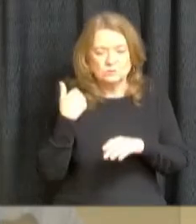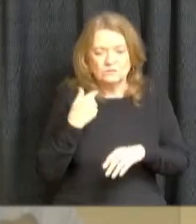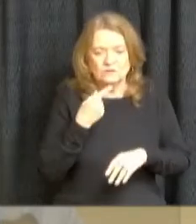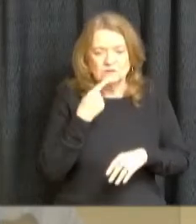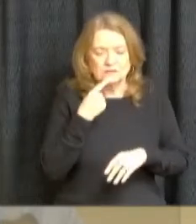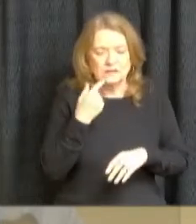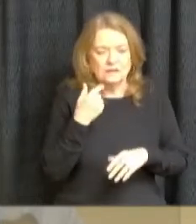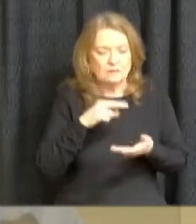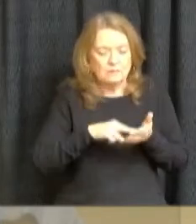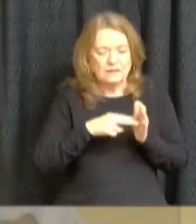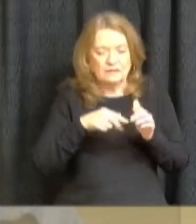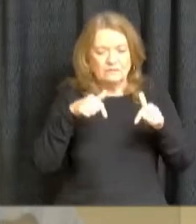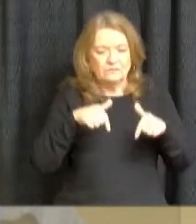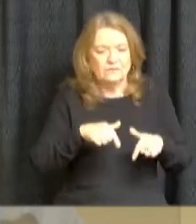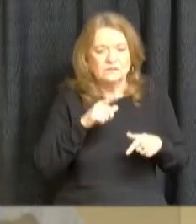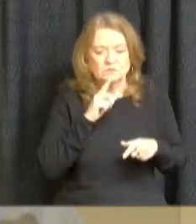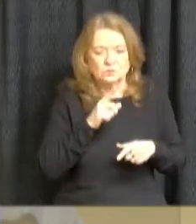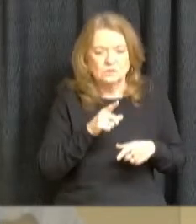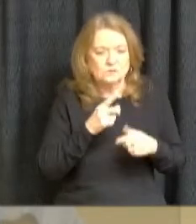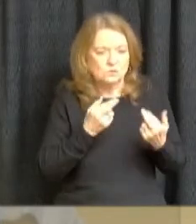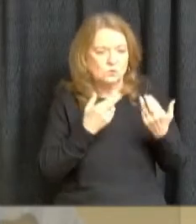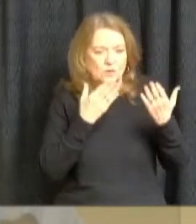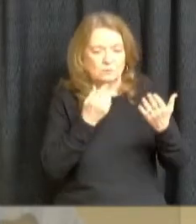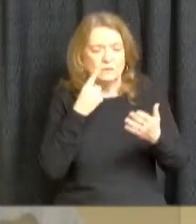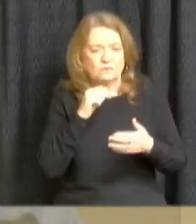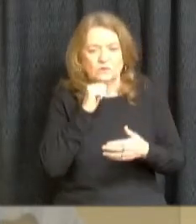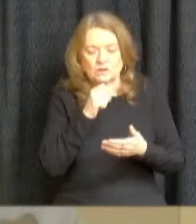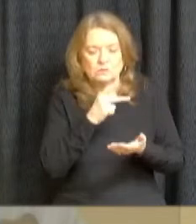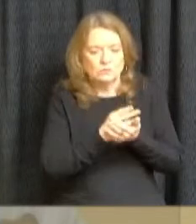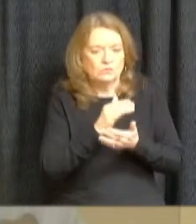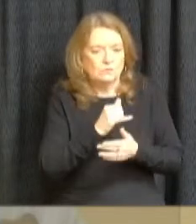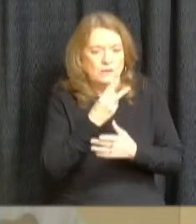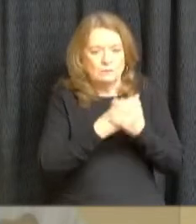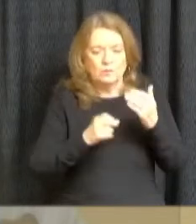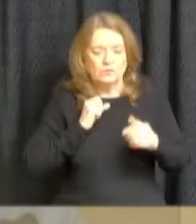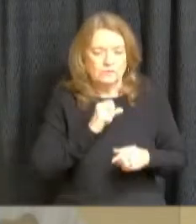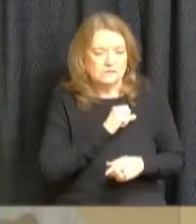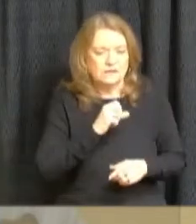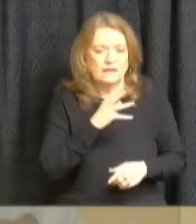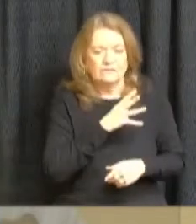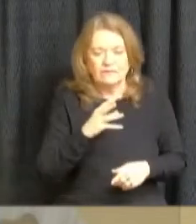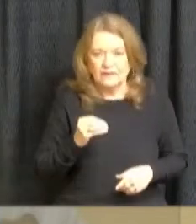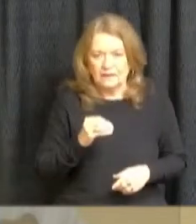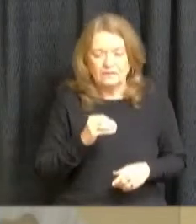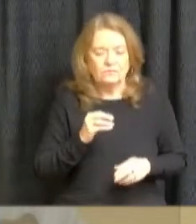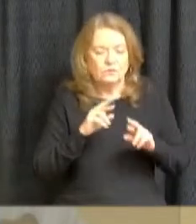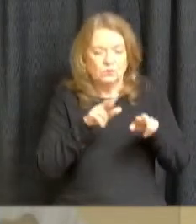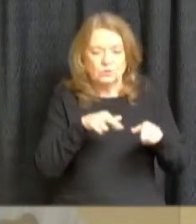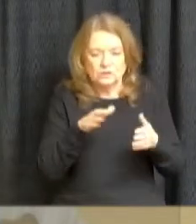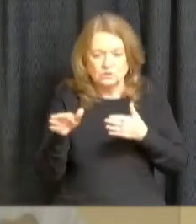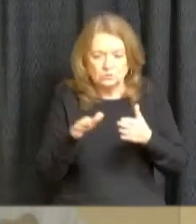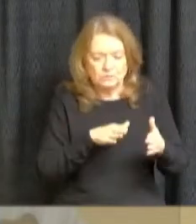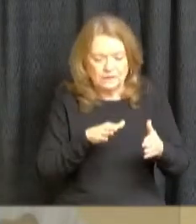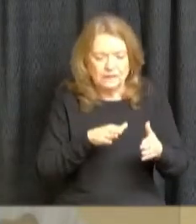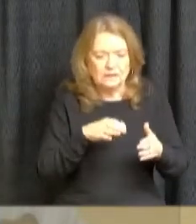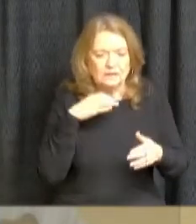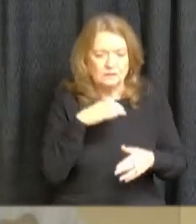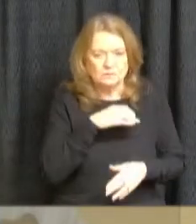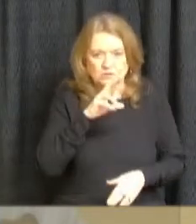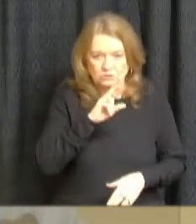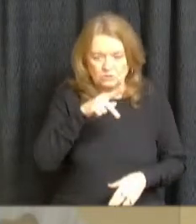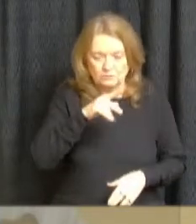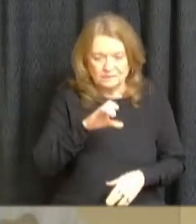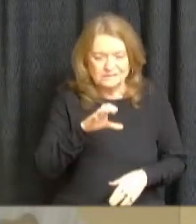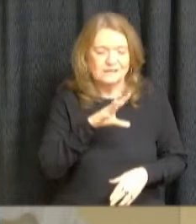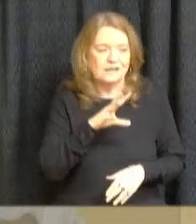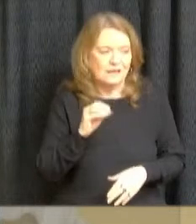stated, I mean, this was recommended for disapproval by both the staff and the Regional Planning Commission, as